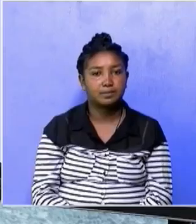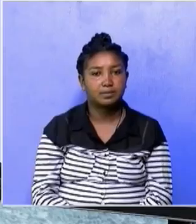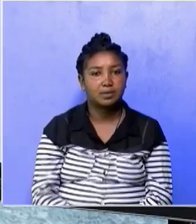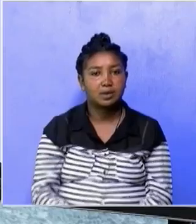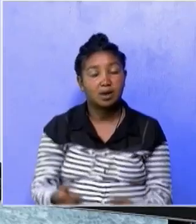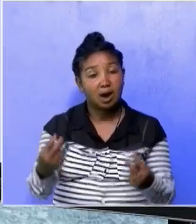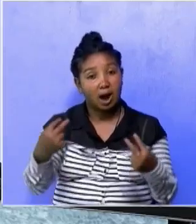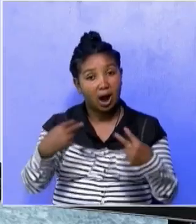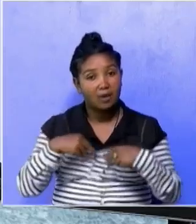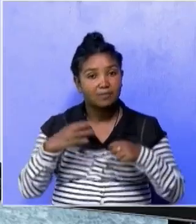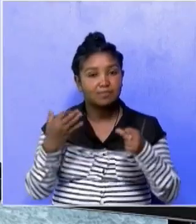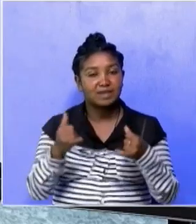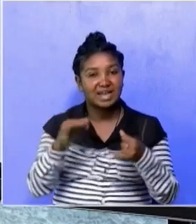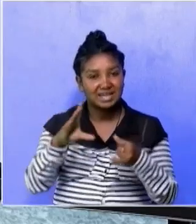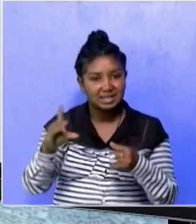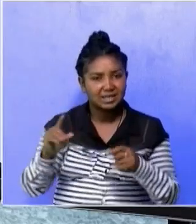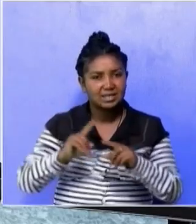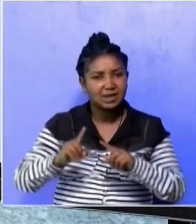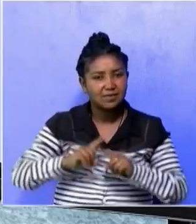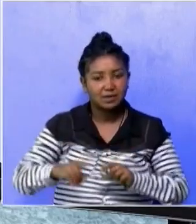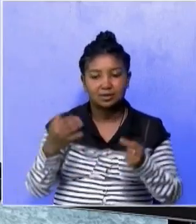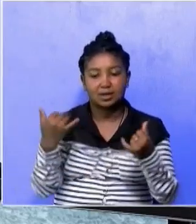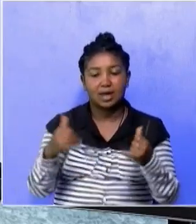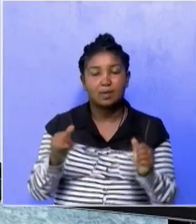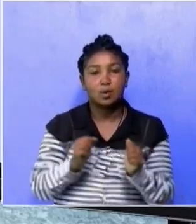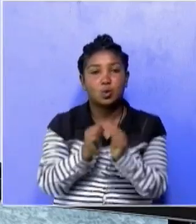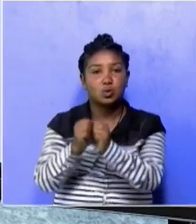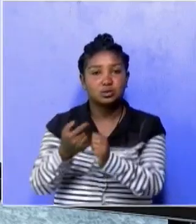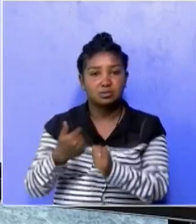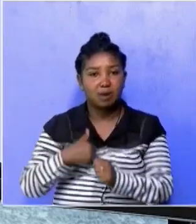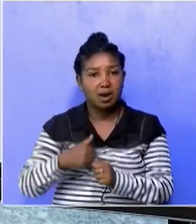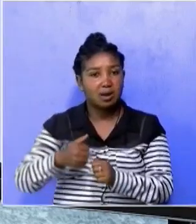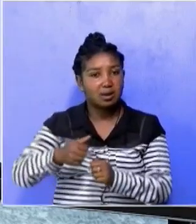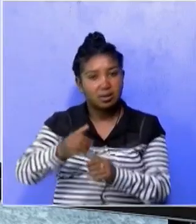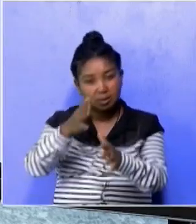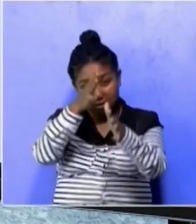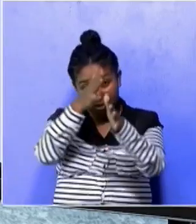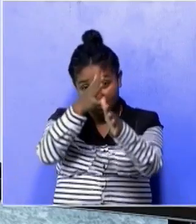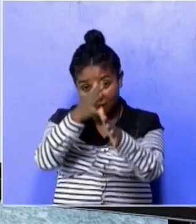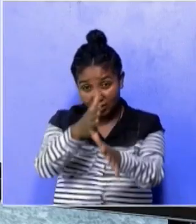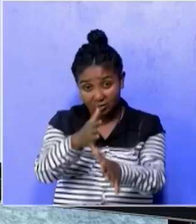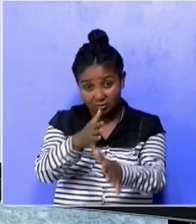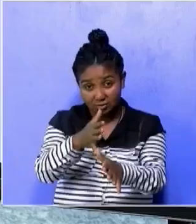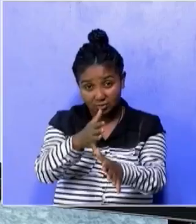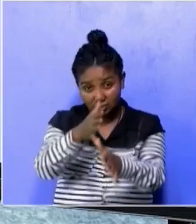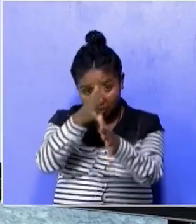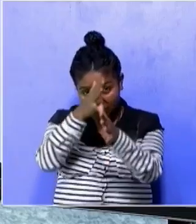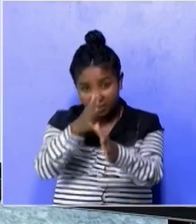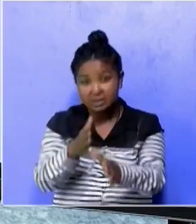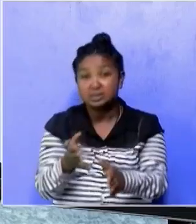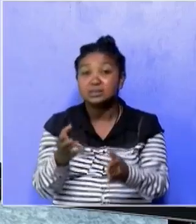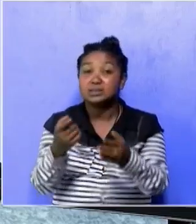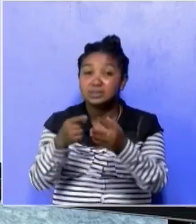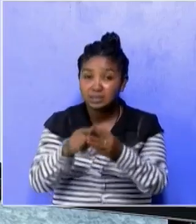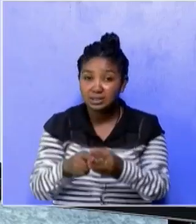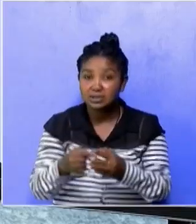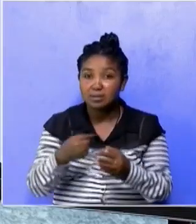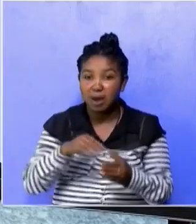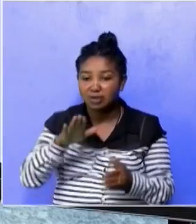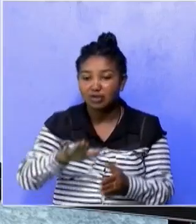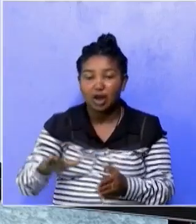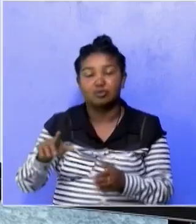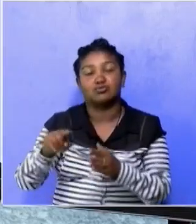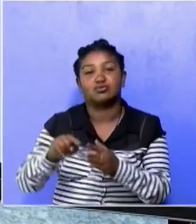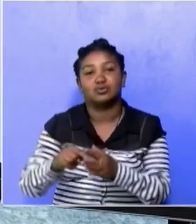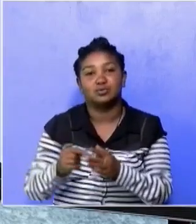I have played different games with my grandfather since my